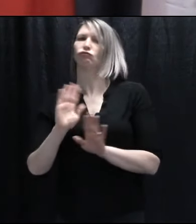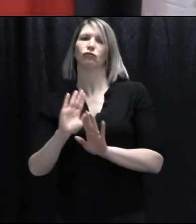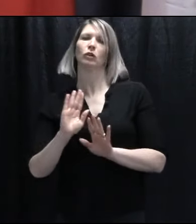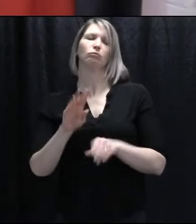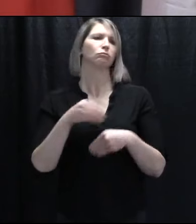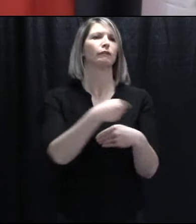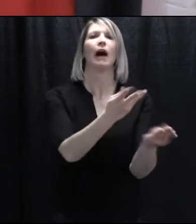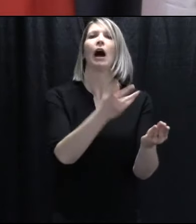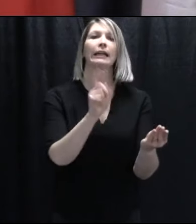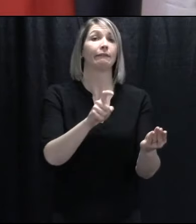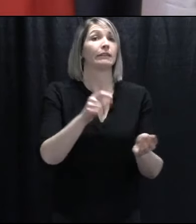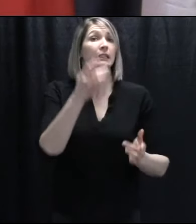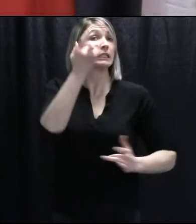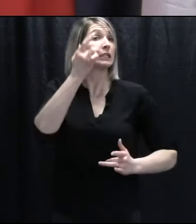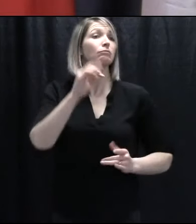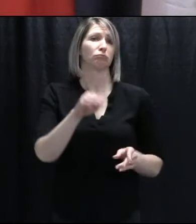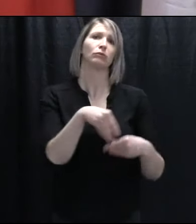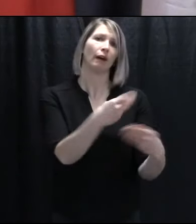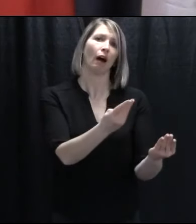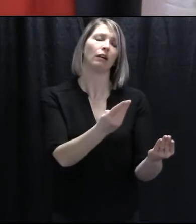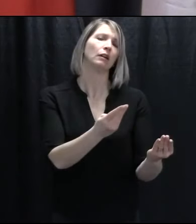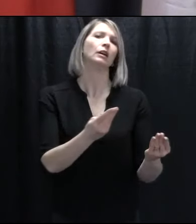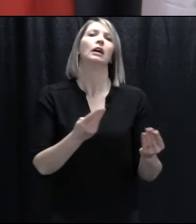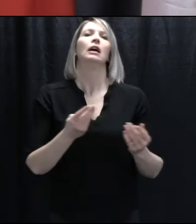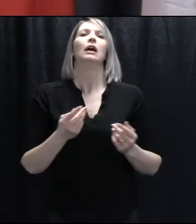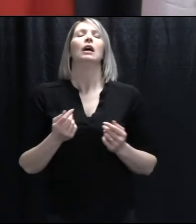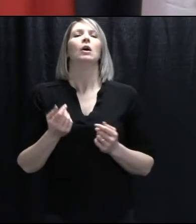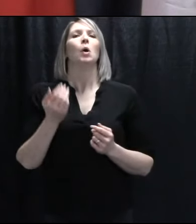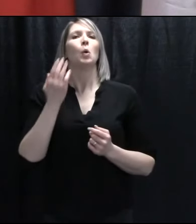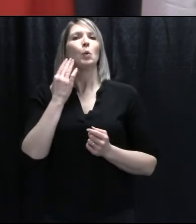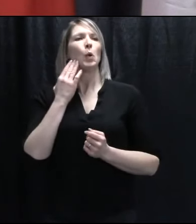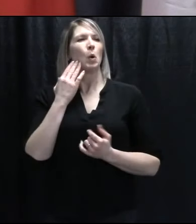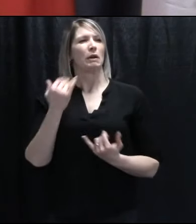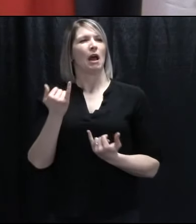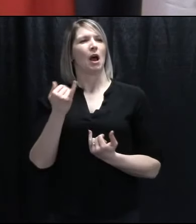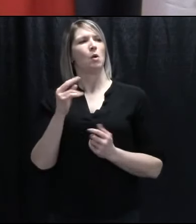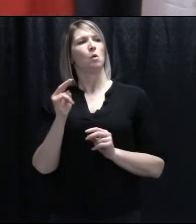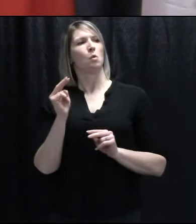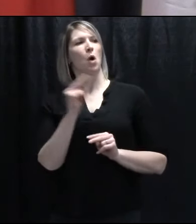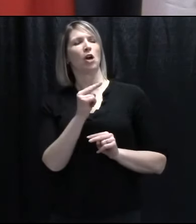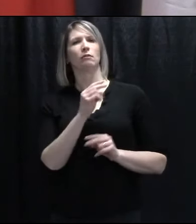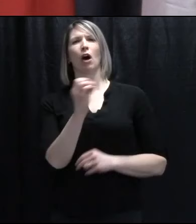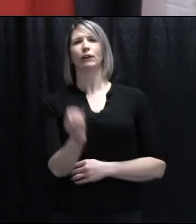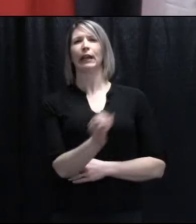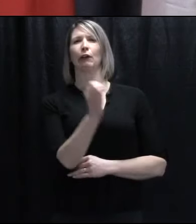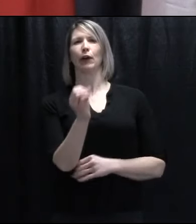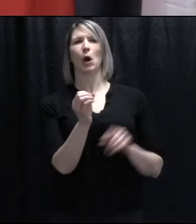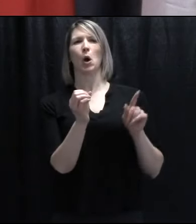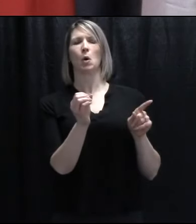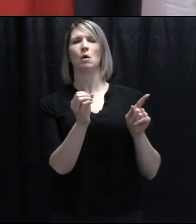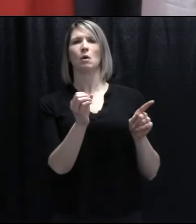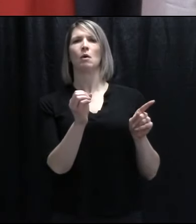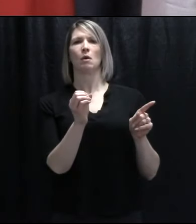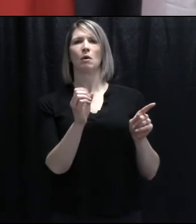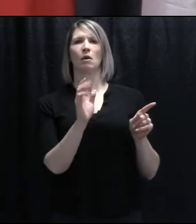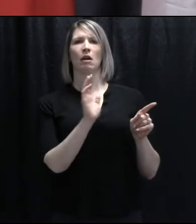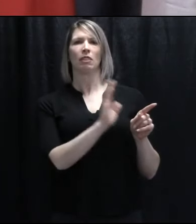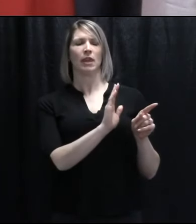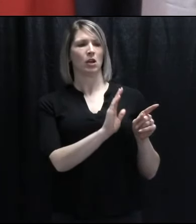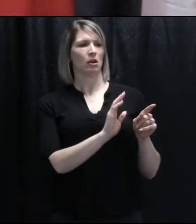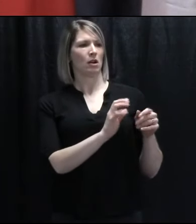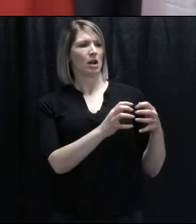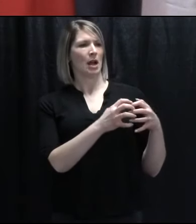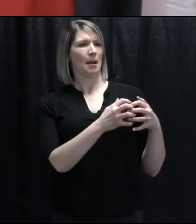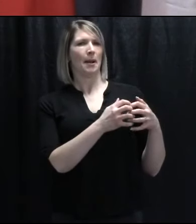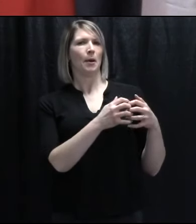perspective, this is a topic of the discussion, and we're seeing places like Ontario now that are changing some of the